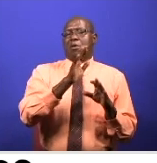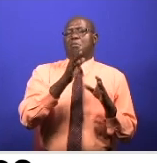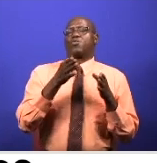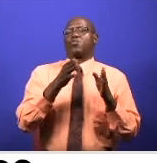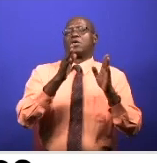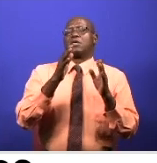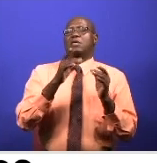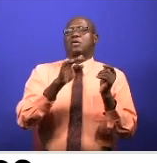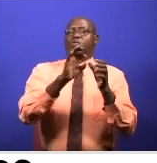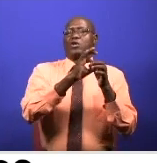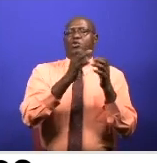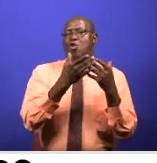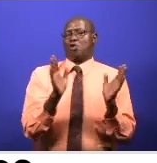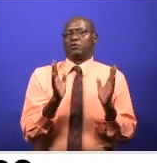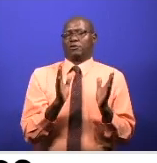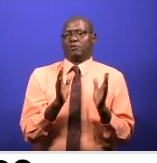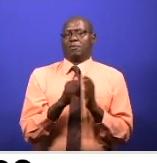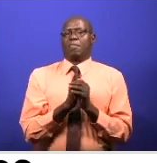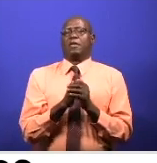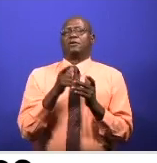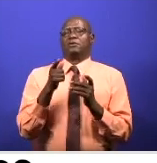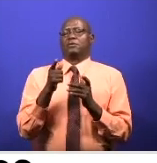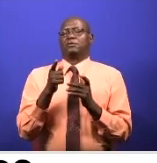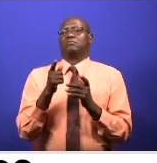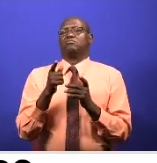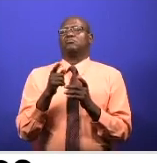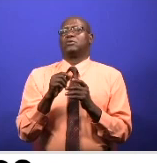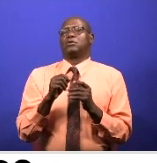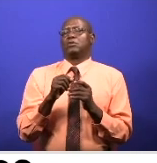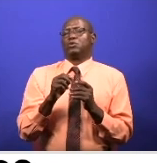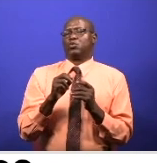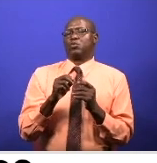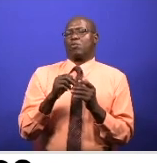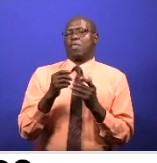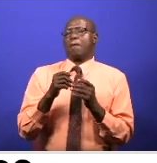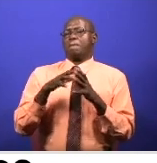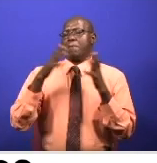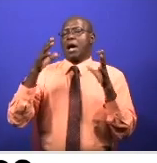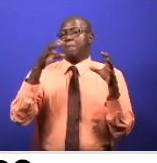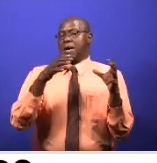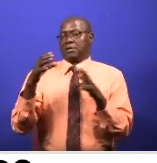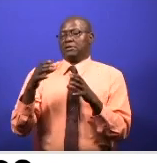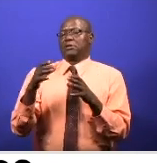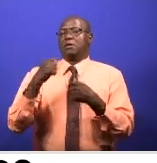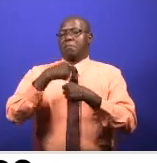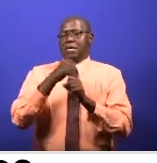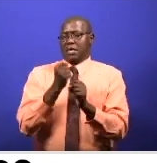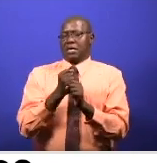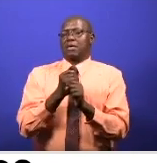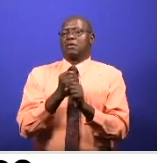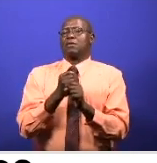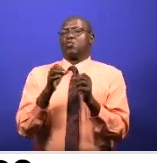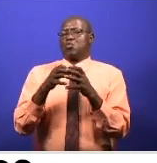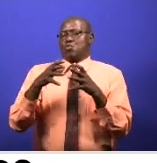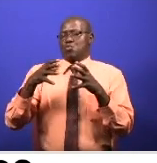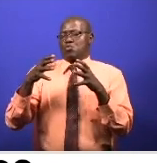now reports, the consolidation of UDA into a mega party is happening at a time when Azimio has piled up pressure by